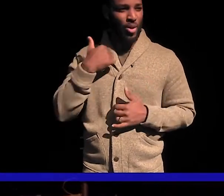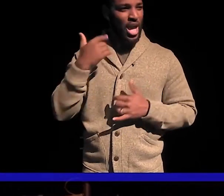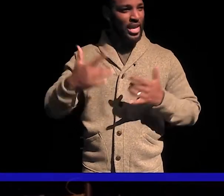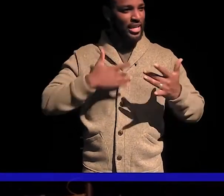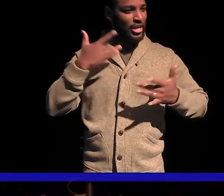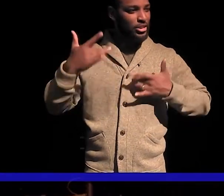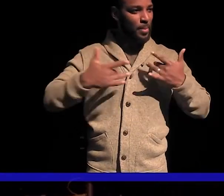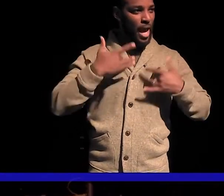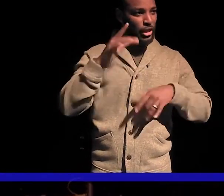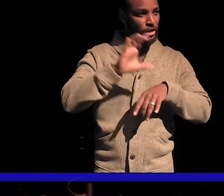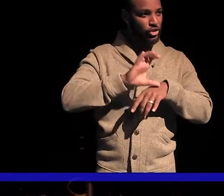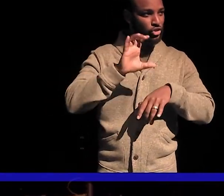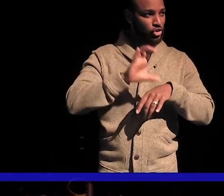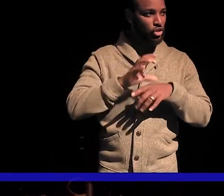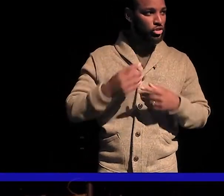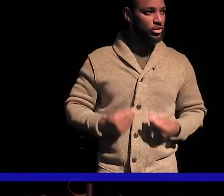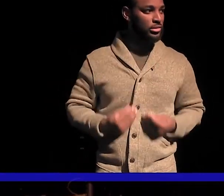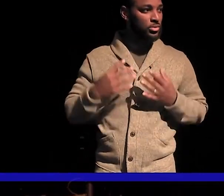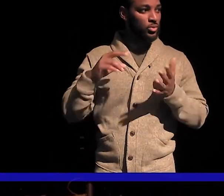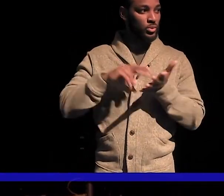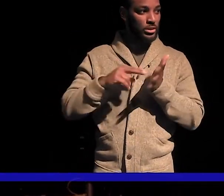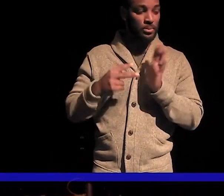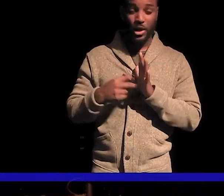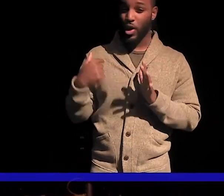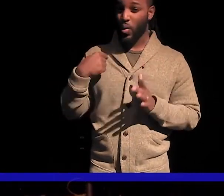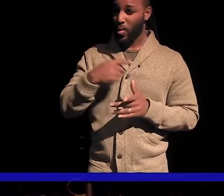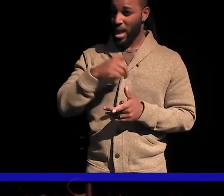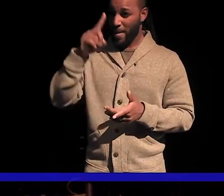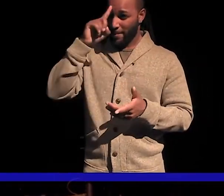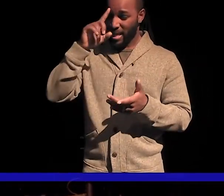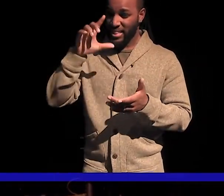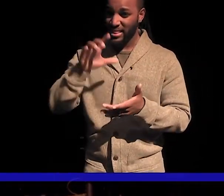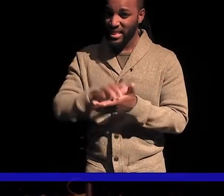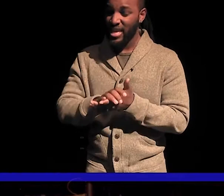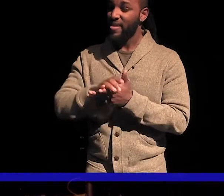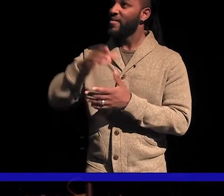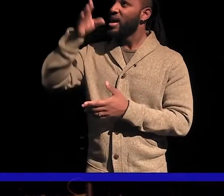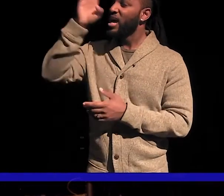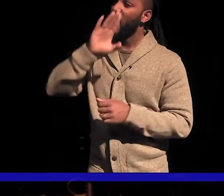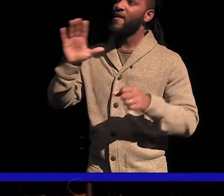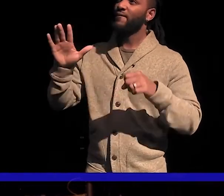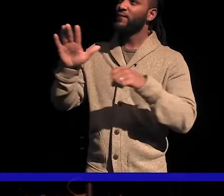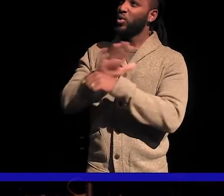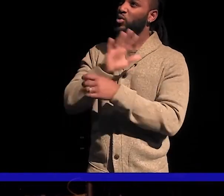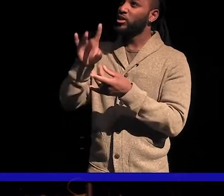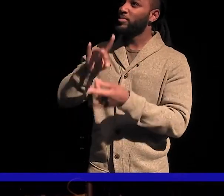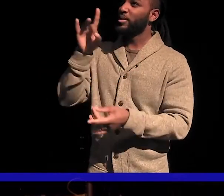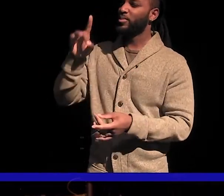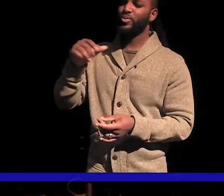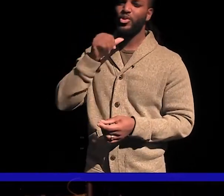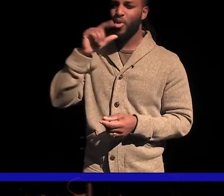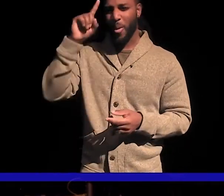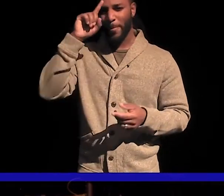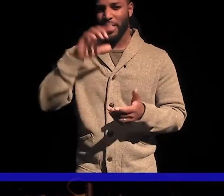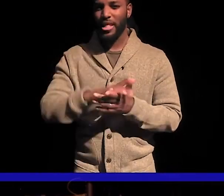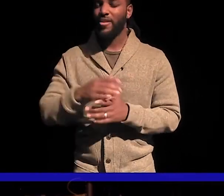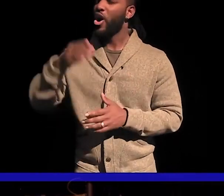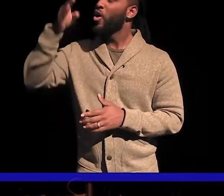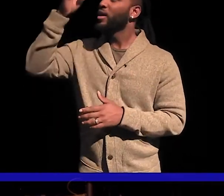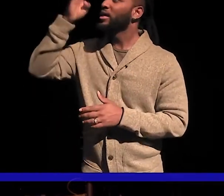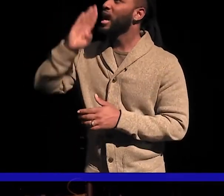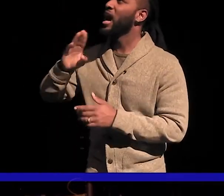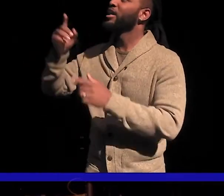which means we believe in the fullness of the Spirit. We do not believe that the gifts of the Spirit